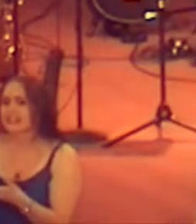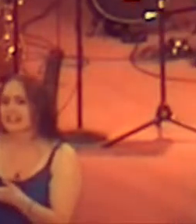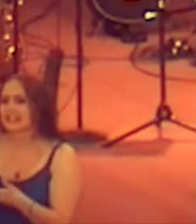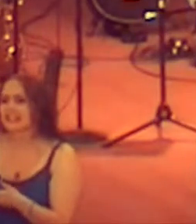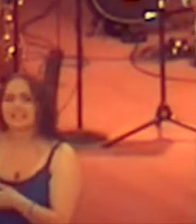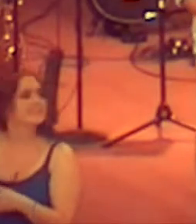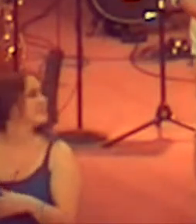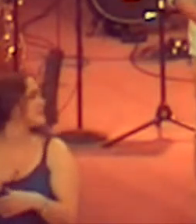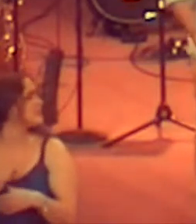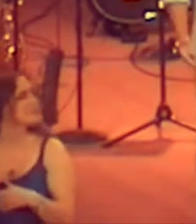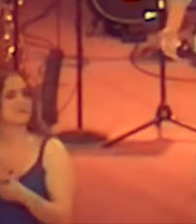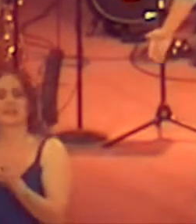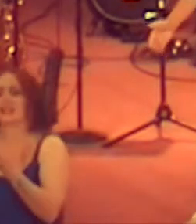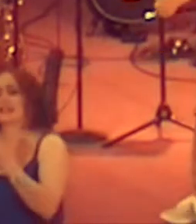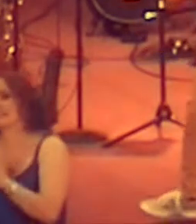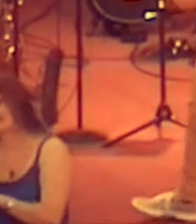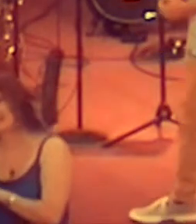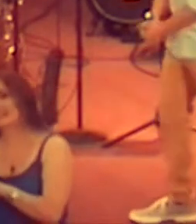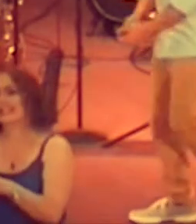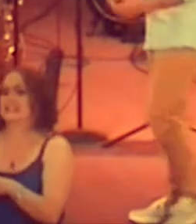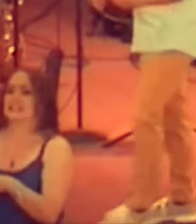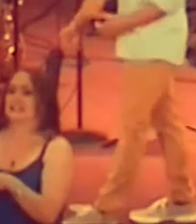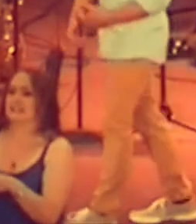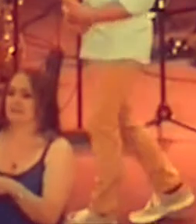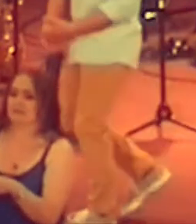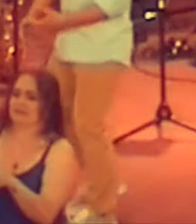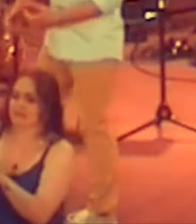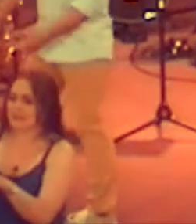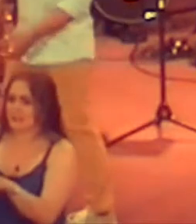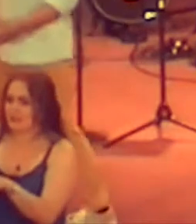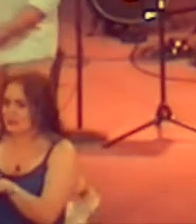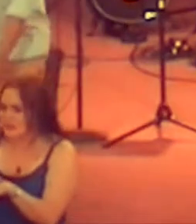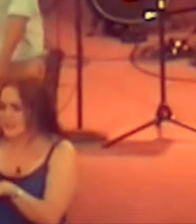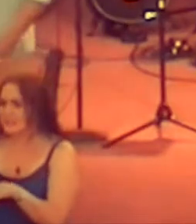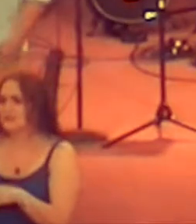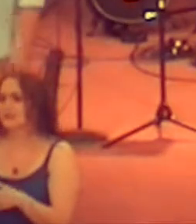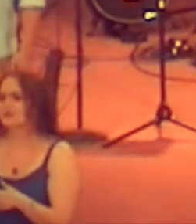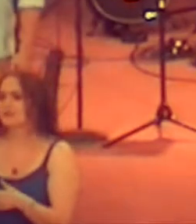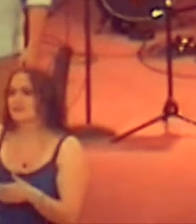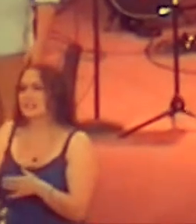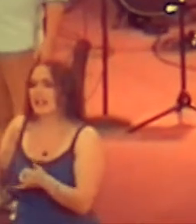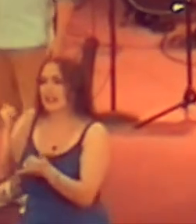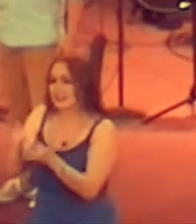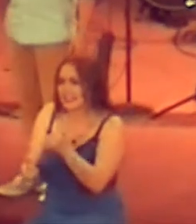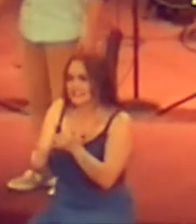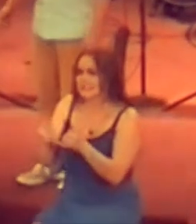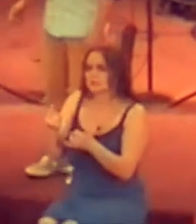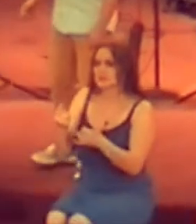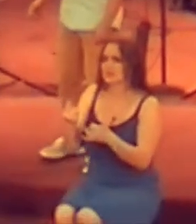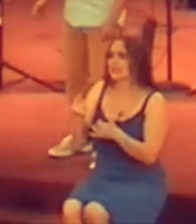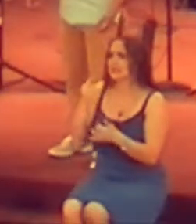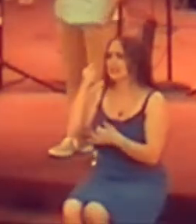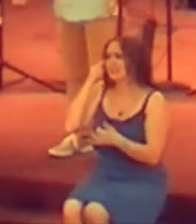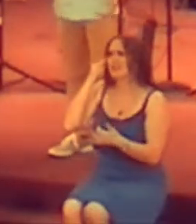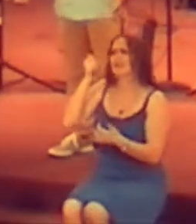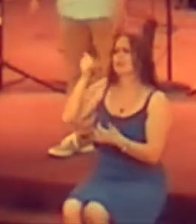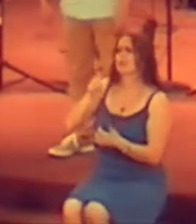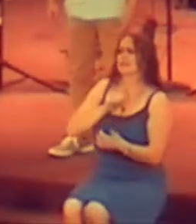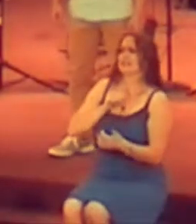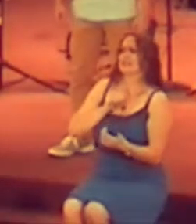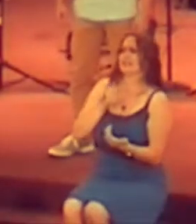just to put the shoes on. I got to tell myself, all right, Kyle, we're about to crank this out. And right when I finally get the last shoe on, I think to myself,